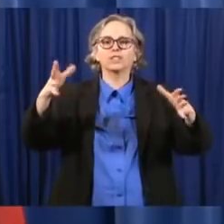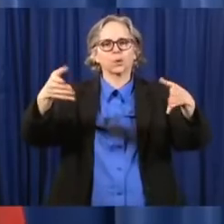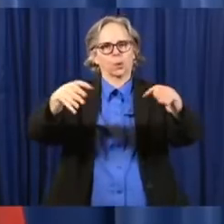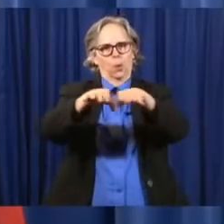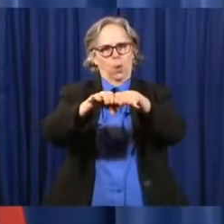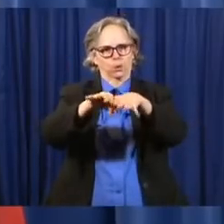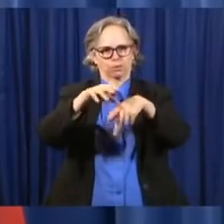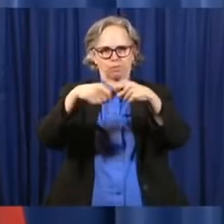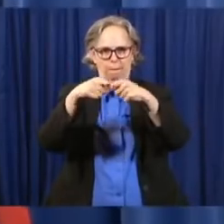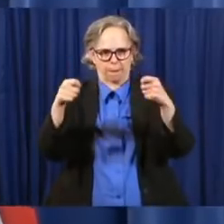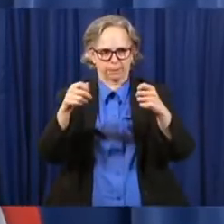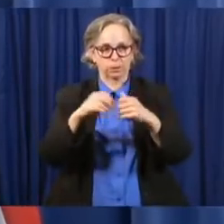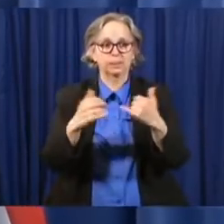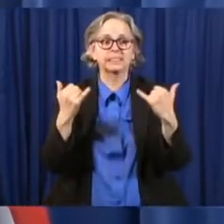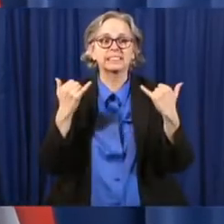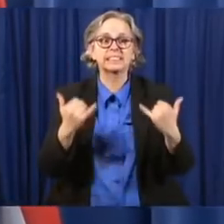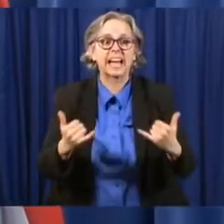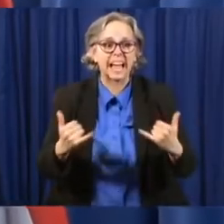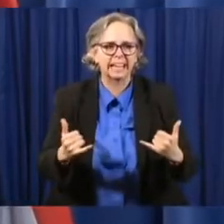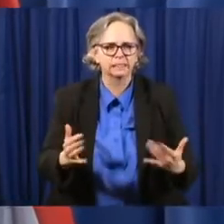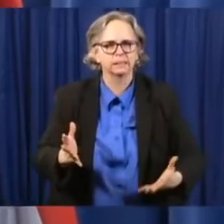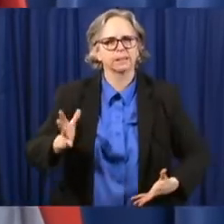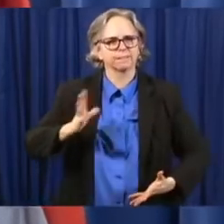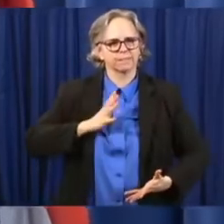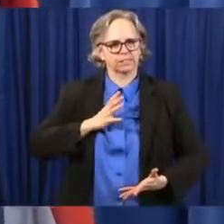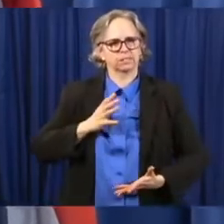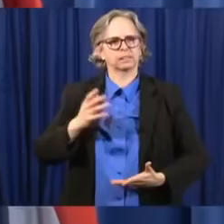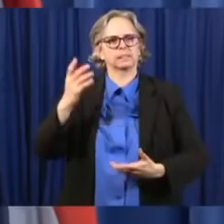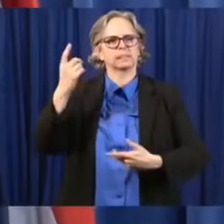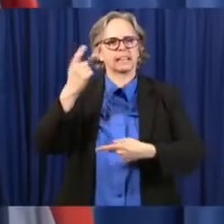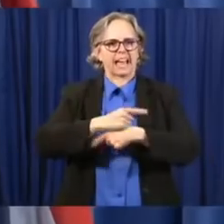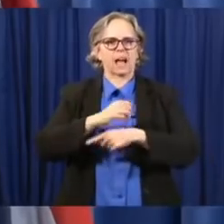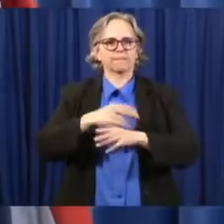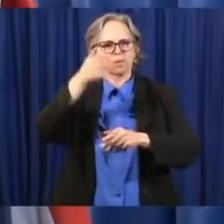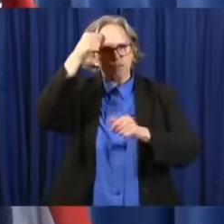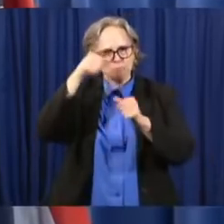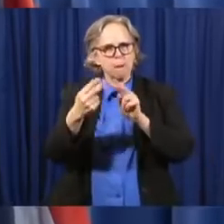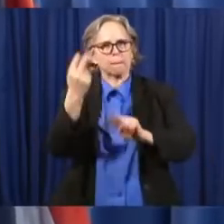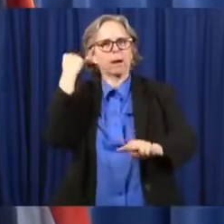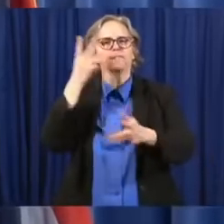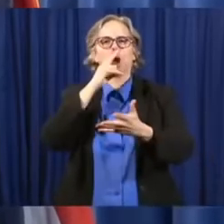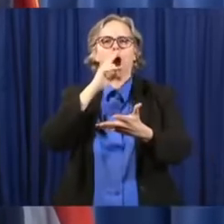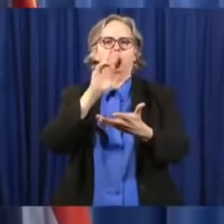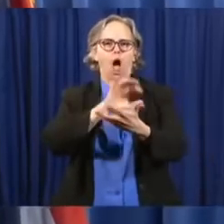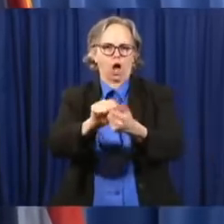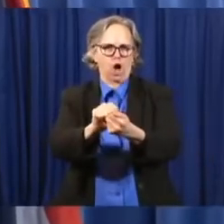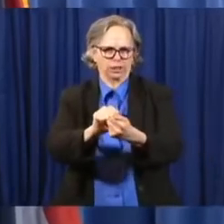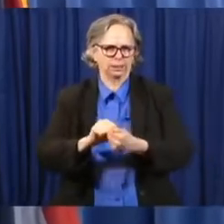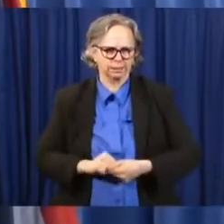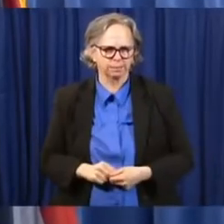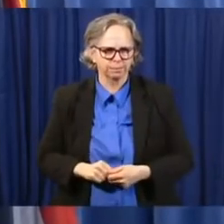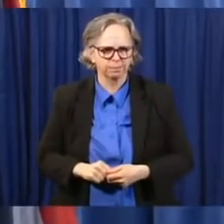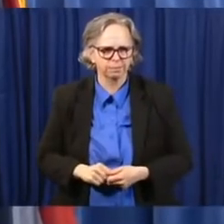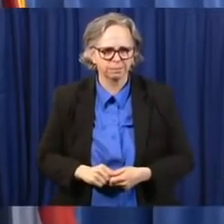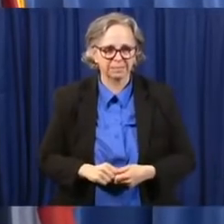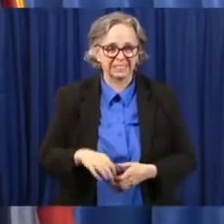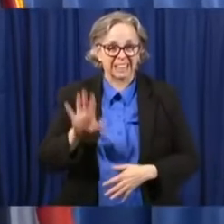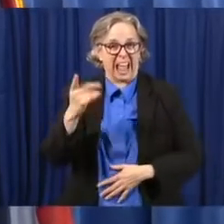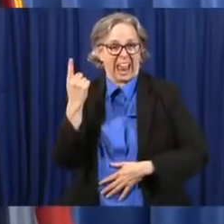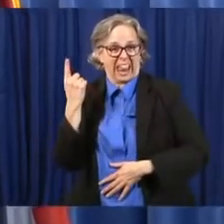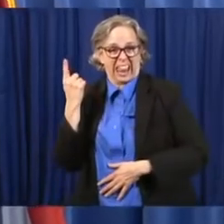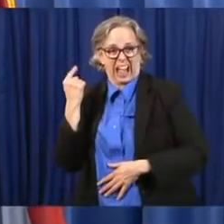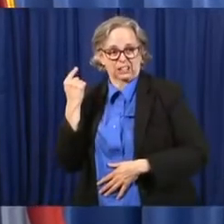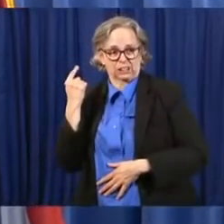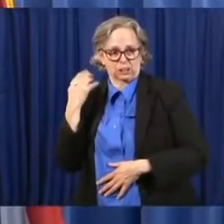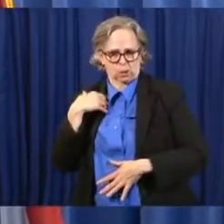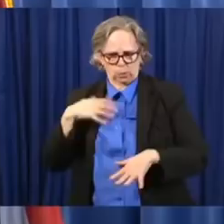is the official day of the remembrance of the Holocaust. Last year we held a remembrance ceremony with survivors and liberators, and it was